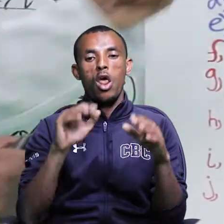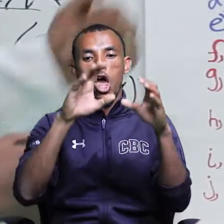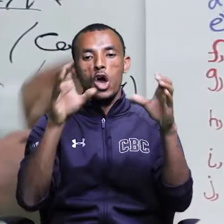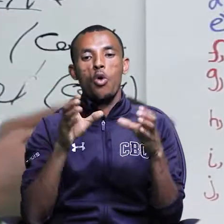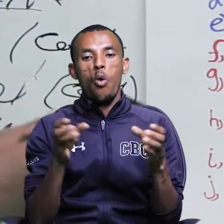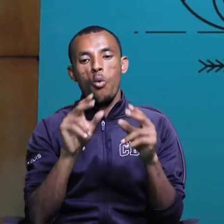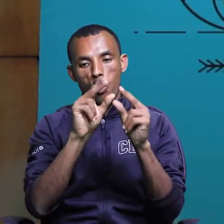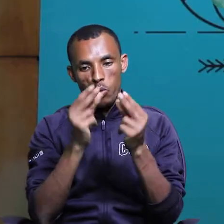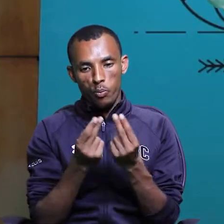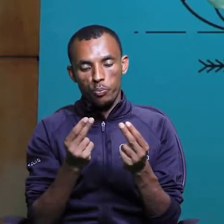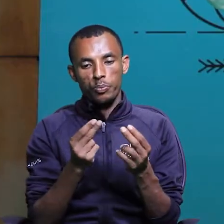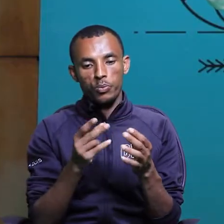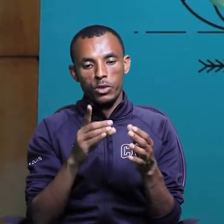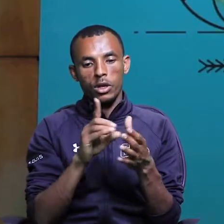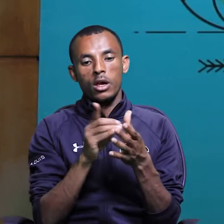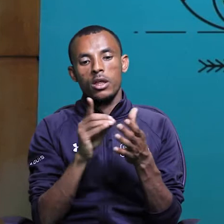it is not organized.